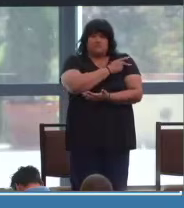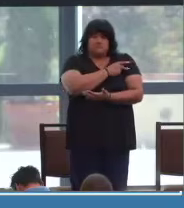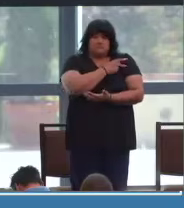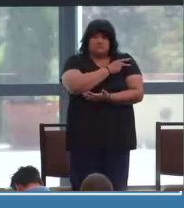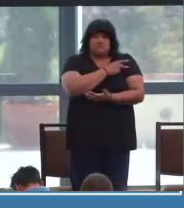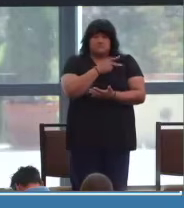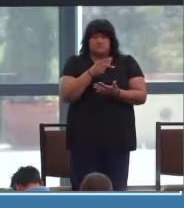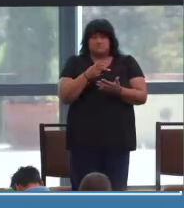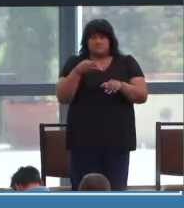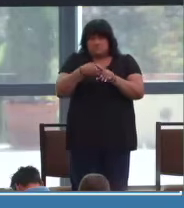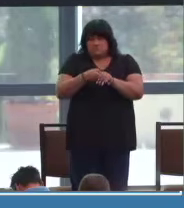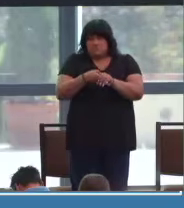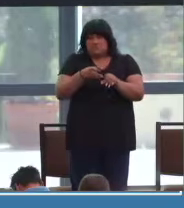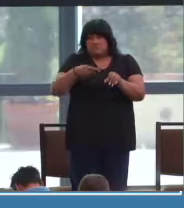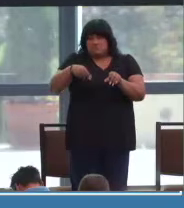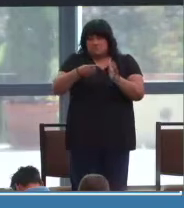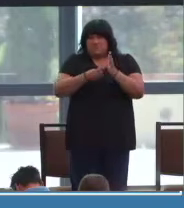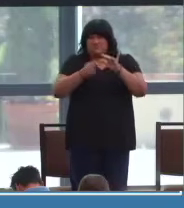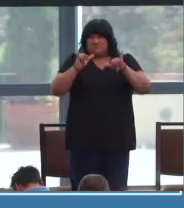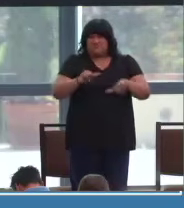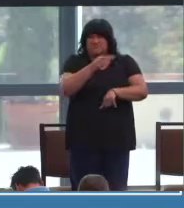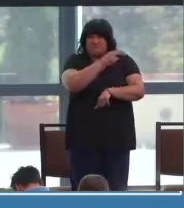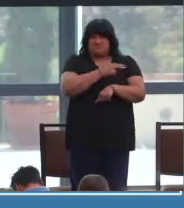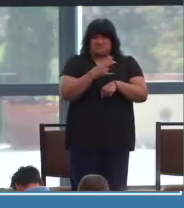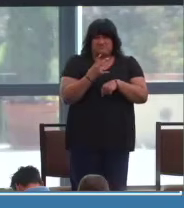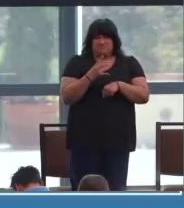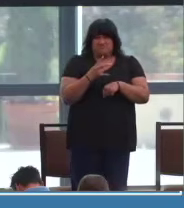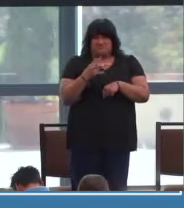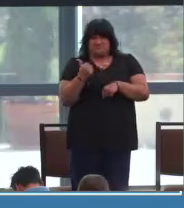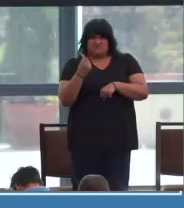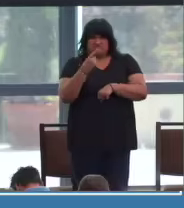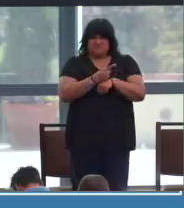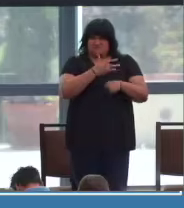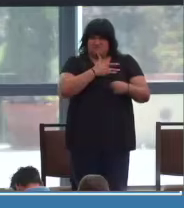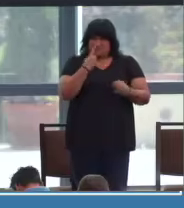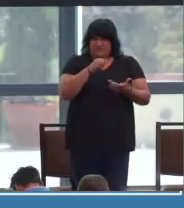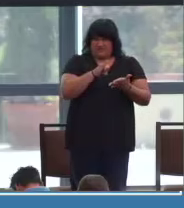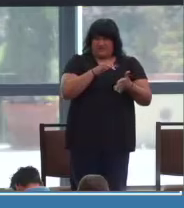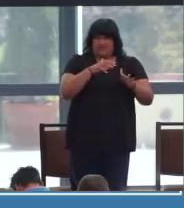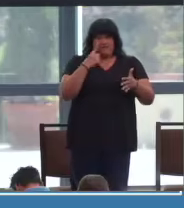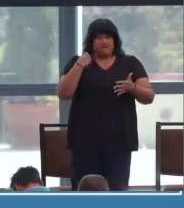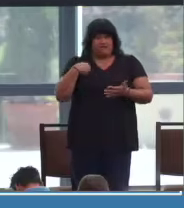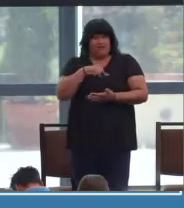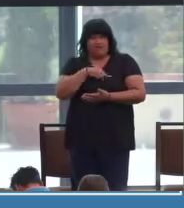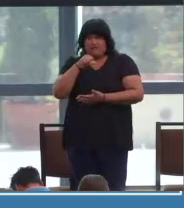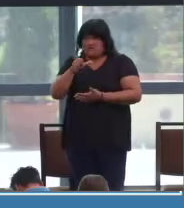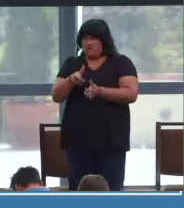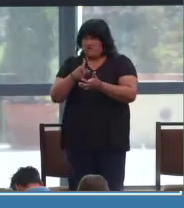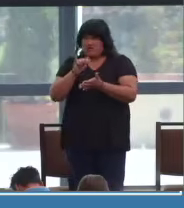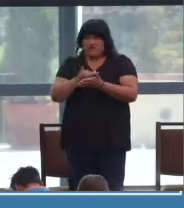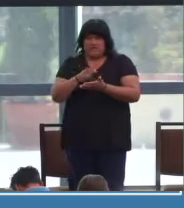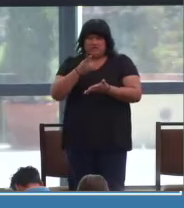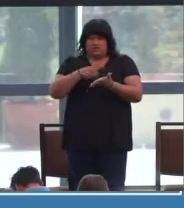for 7 to 10 days or so just to monitor. Ours, we don't require that. Usually it's just a few hours for checking